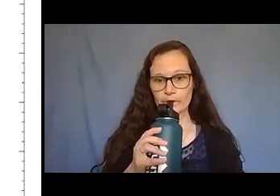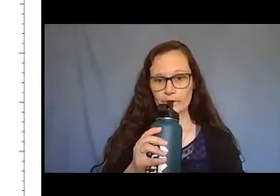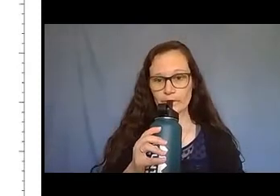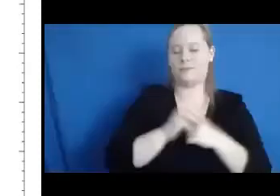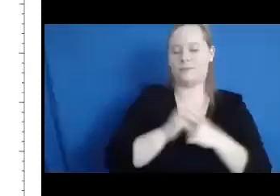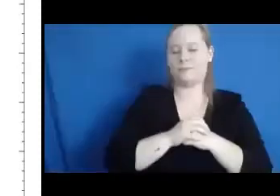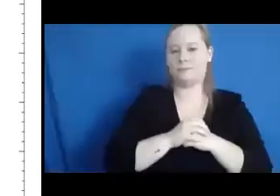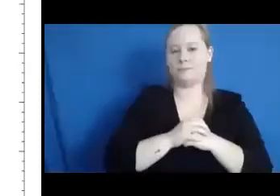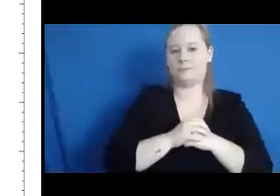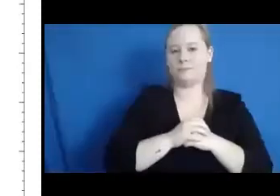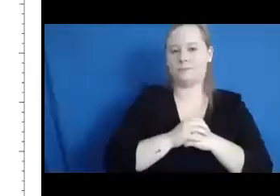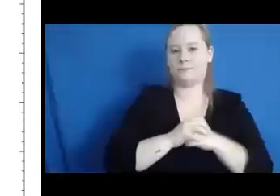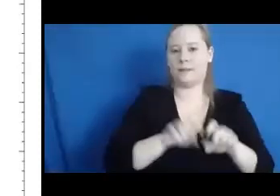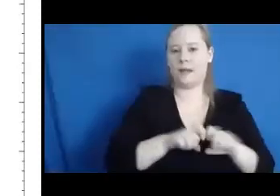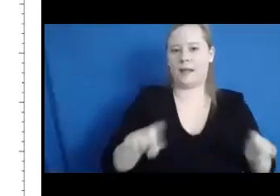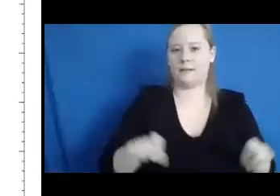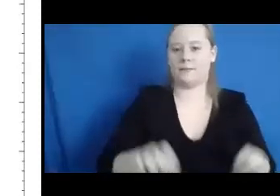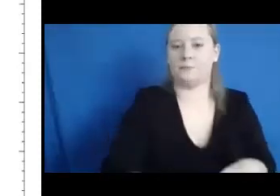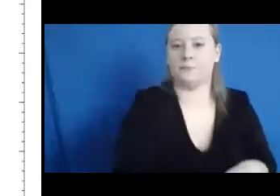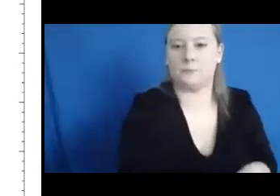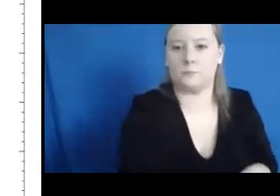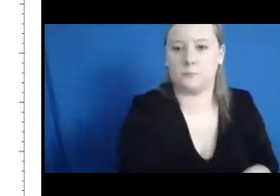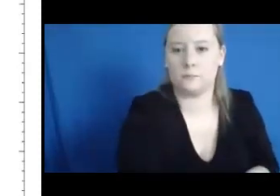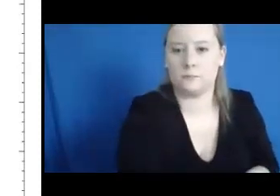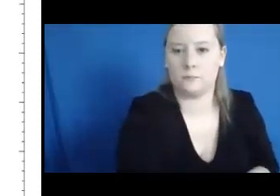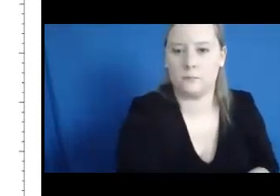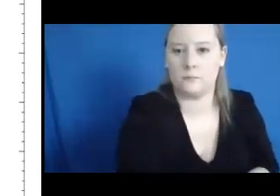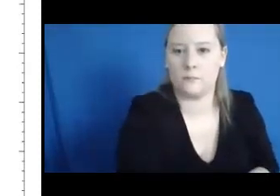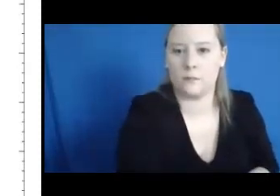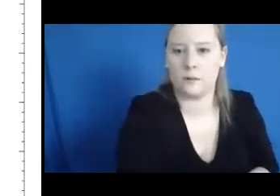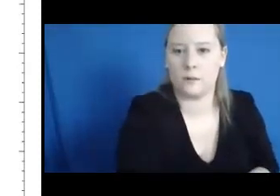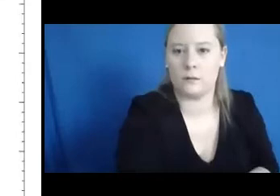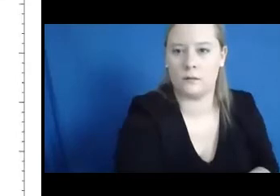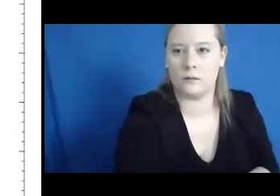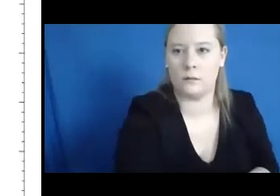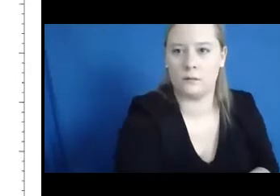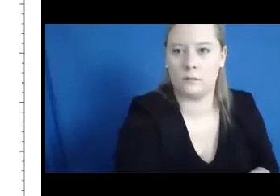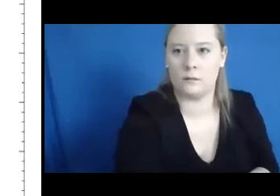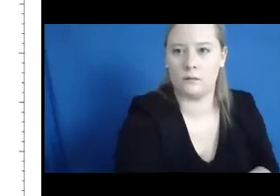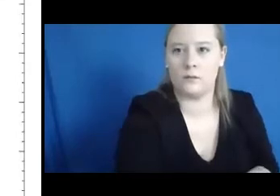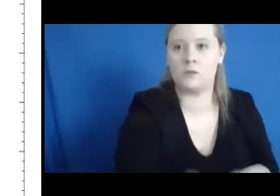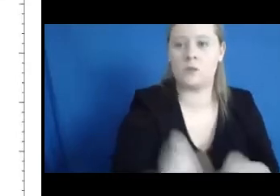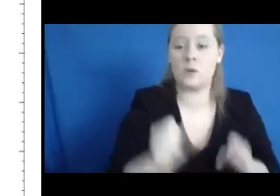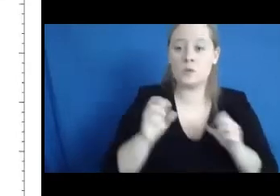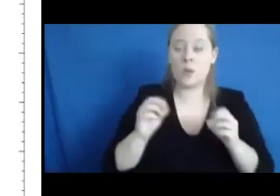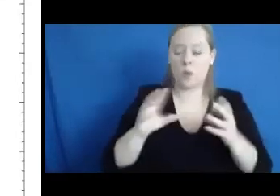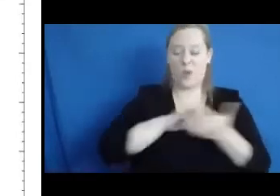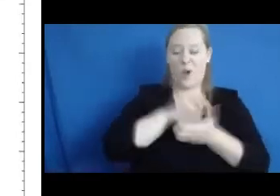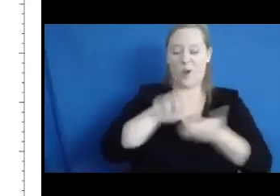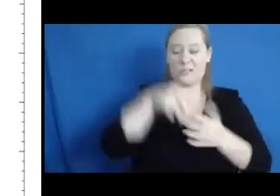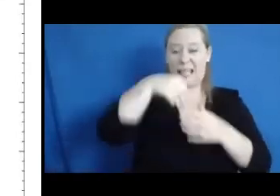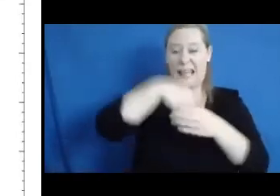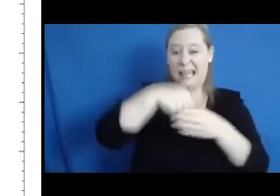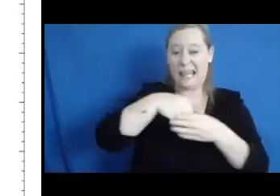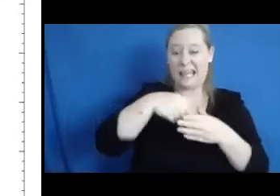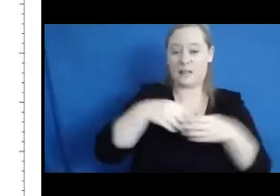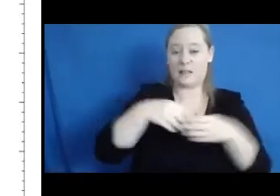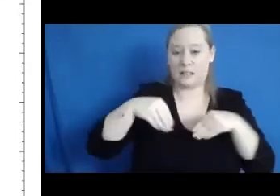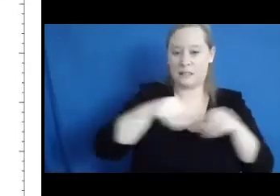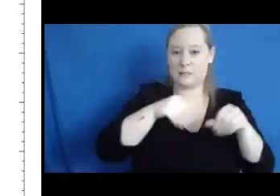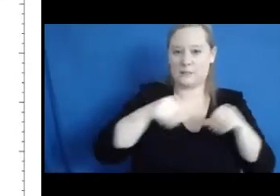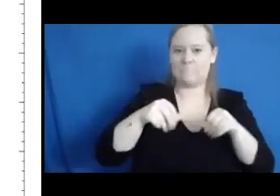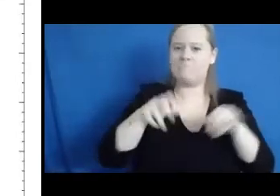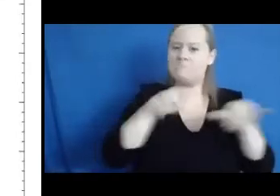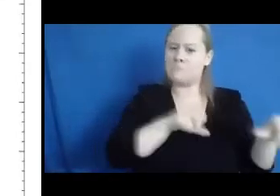elements. The takeaway here is that the concentrations in the sediments are similar within the trenches